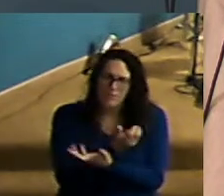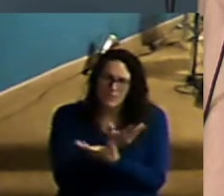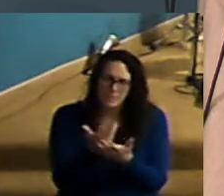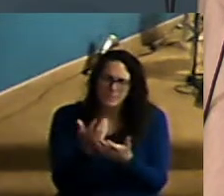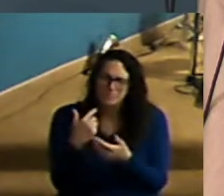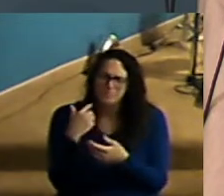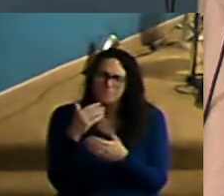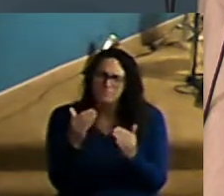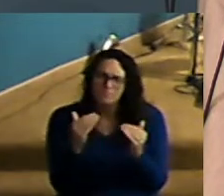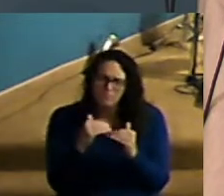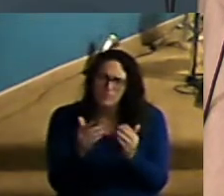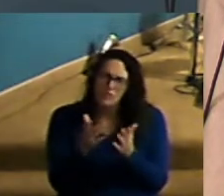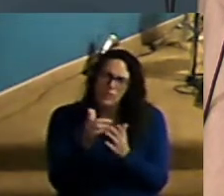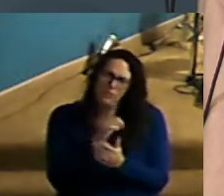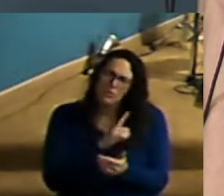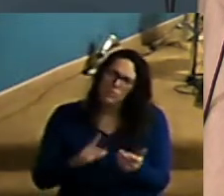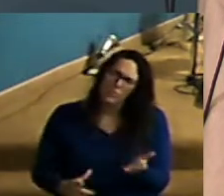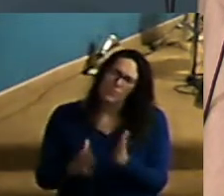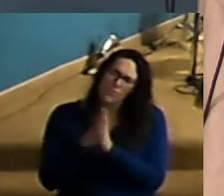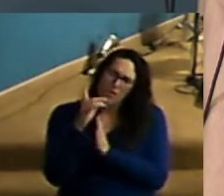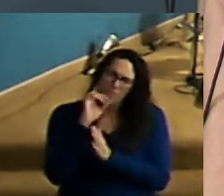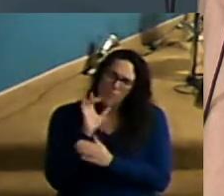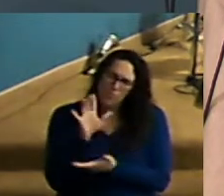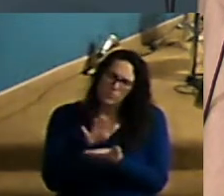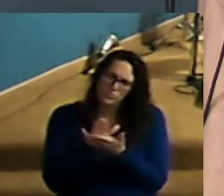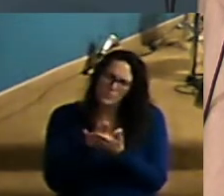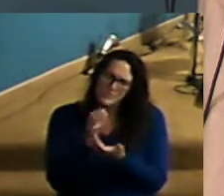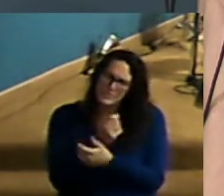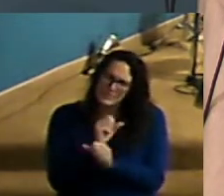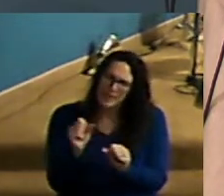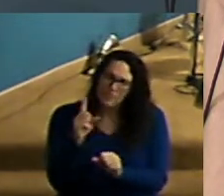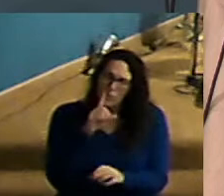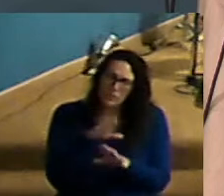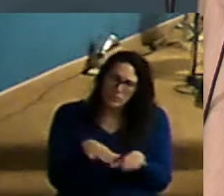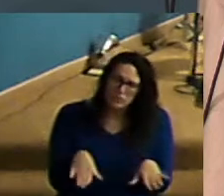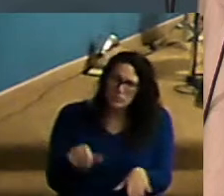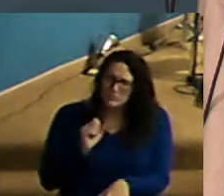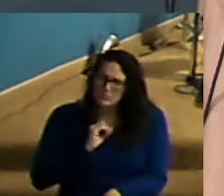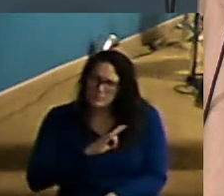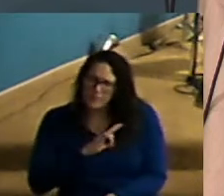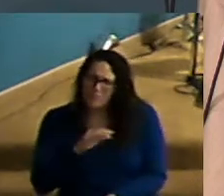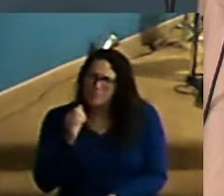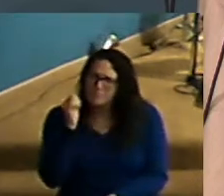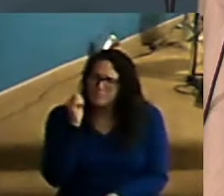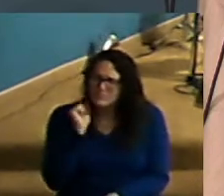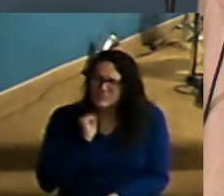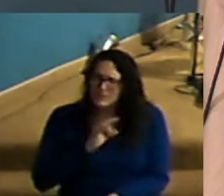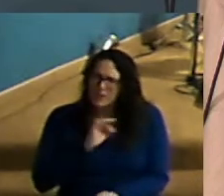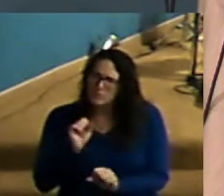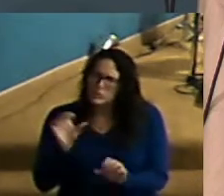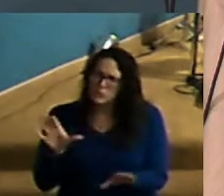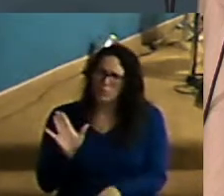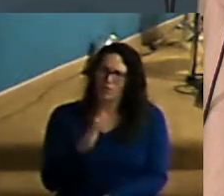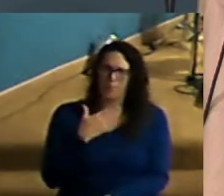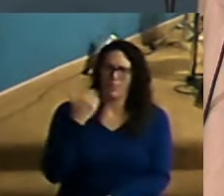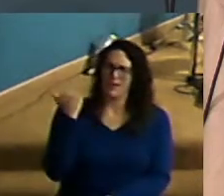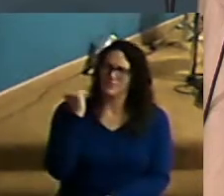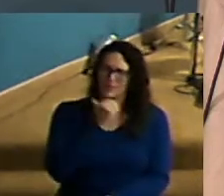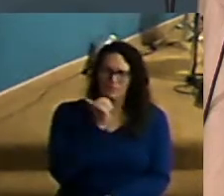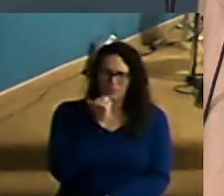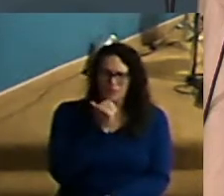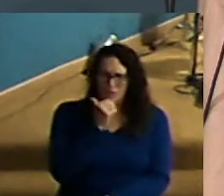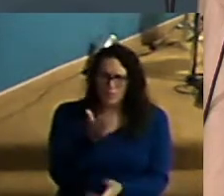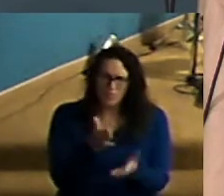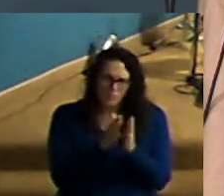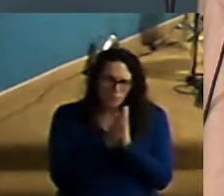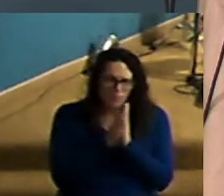schools to be safe for our children and staff. Help them to grow to be their personal best day in and day out. We pray that our communities would be